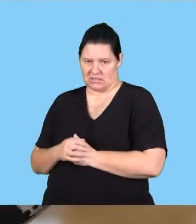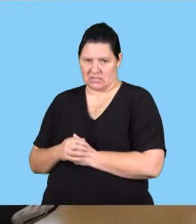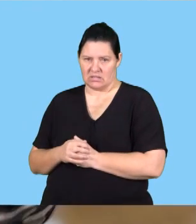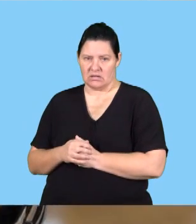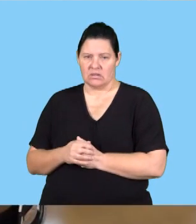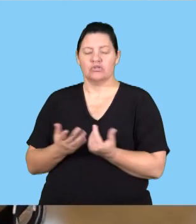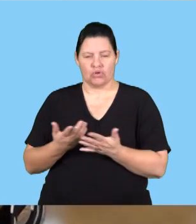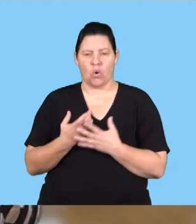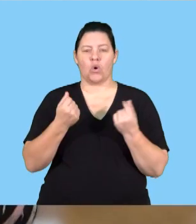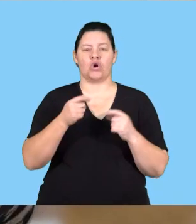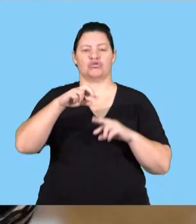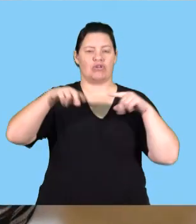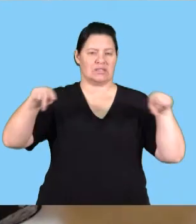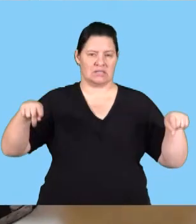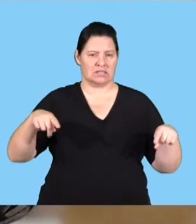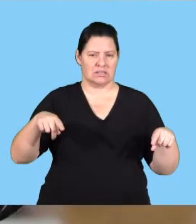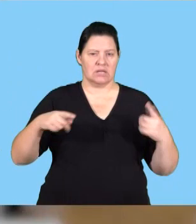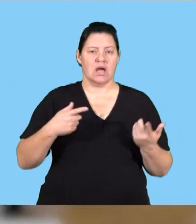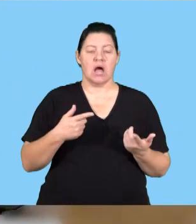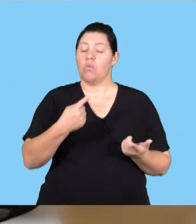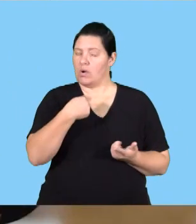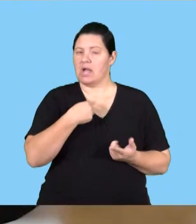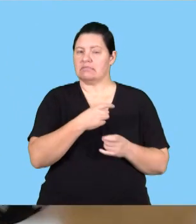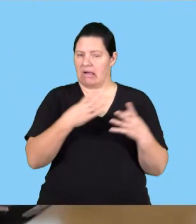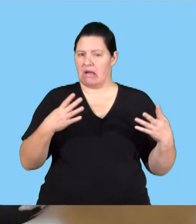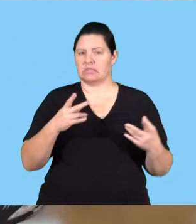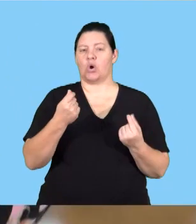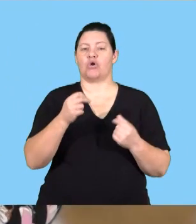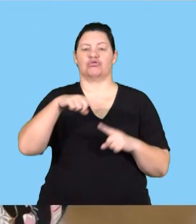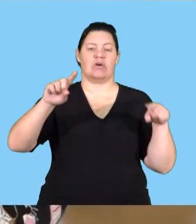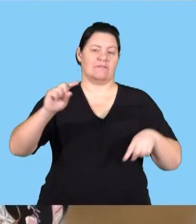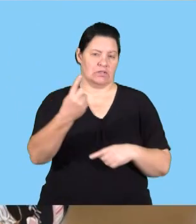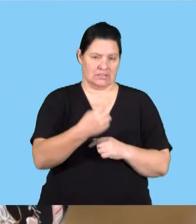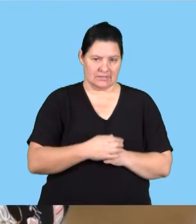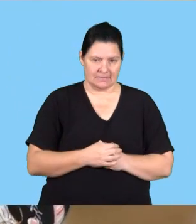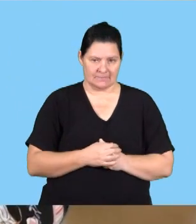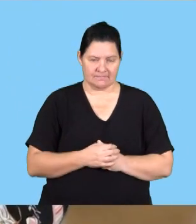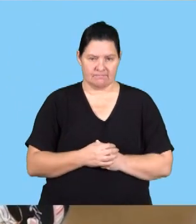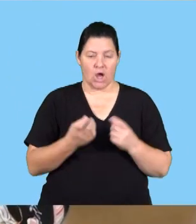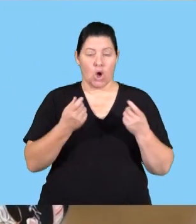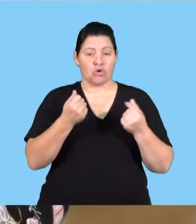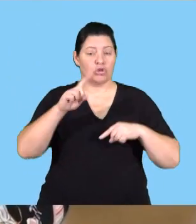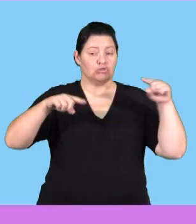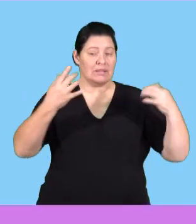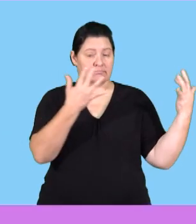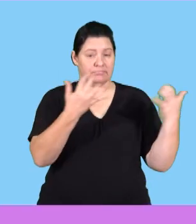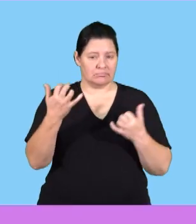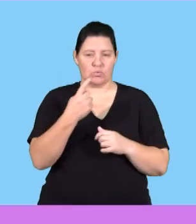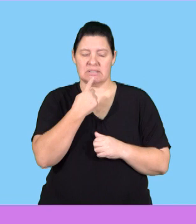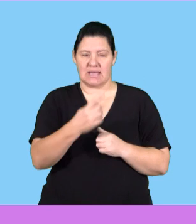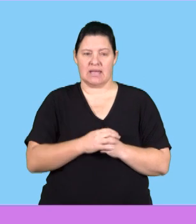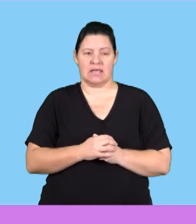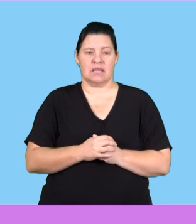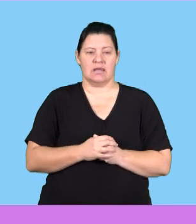well calculate the cost rate. Even if it's not the cost, we can start with the cost rate first. So to calculate the cost rate, we